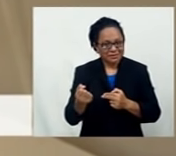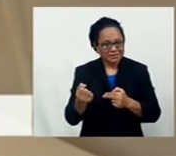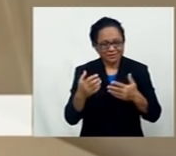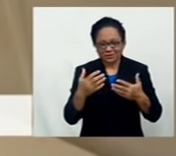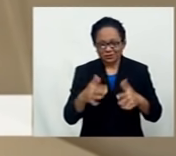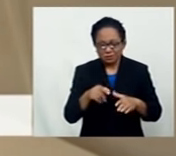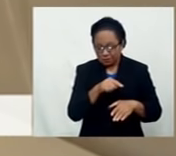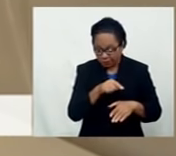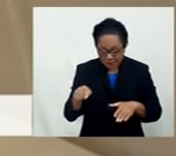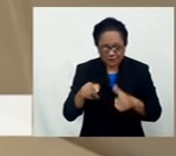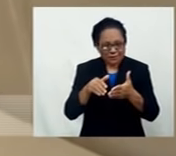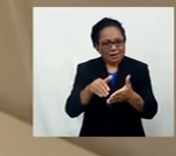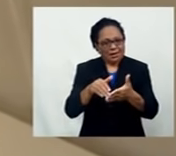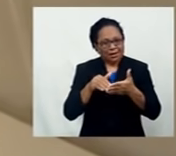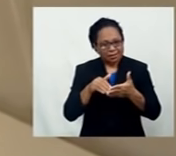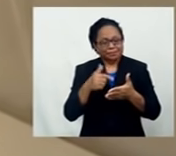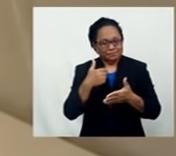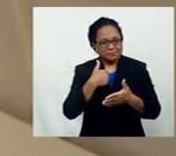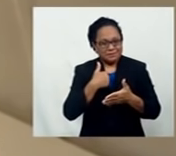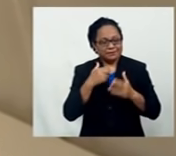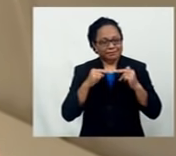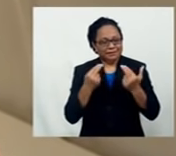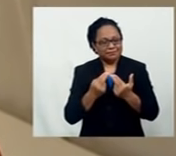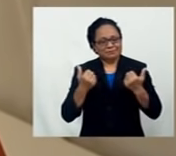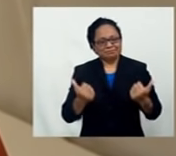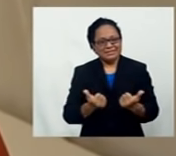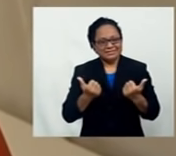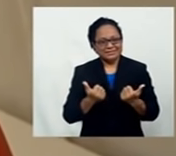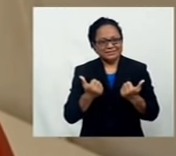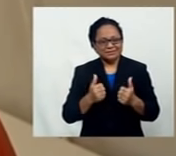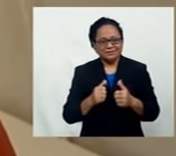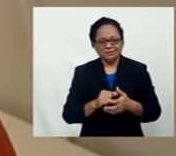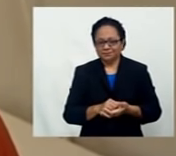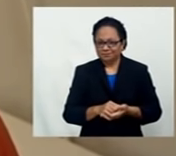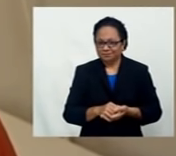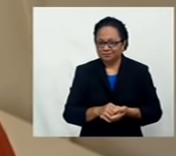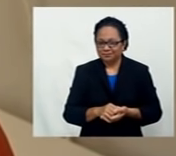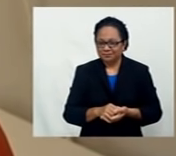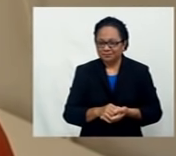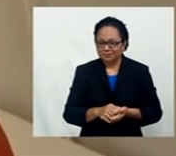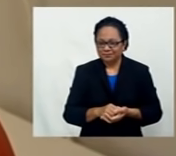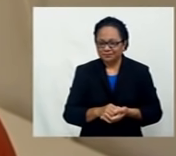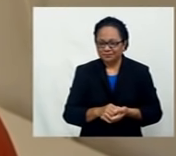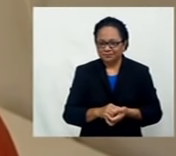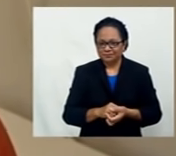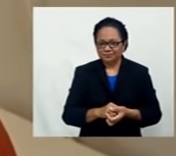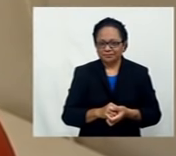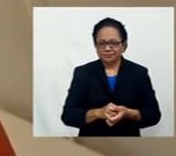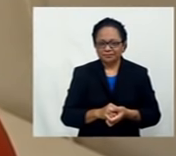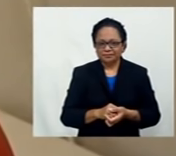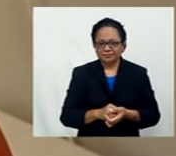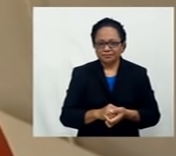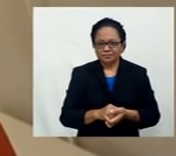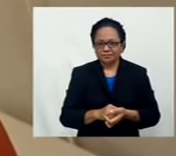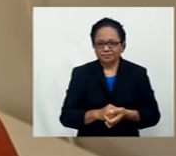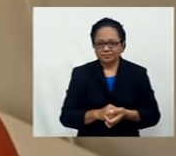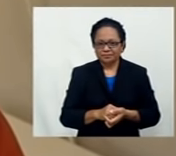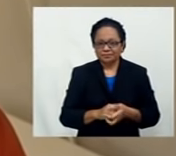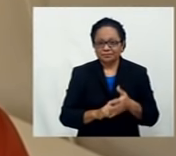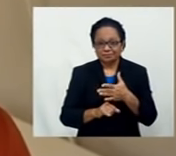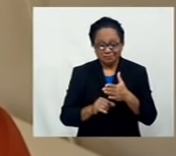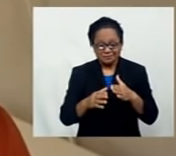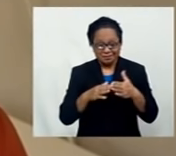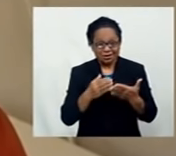assisted me and my family a lot, and we've been having food supplies